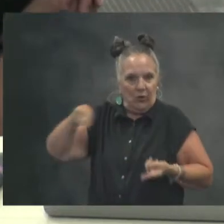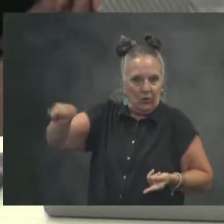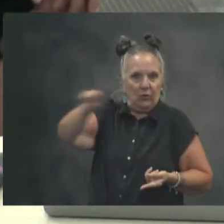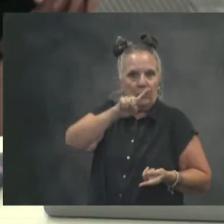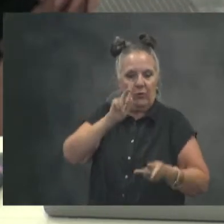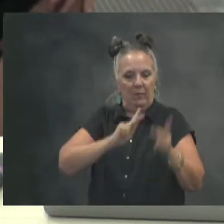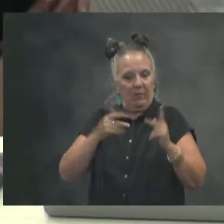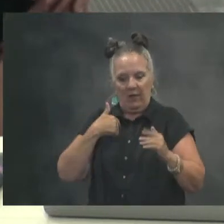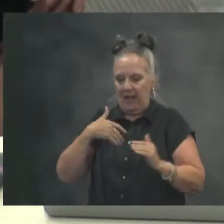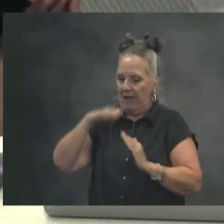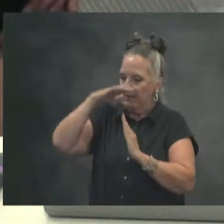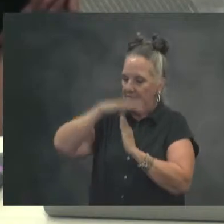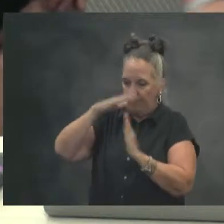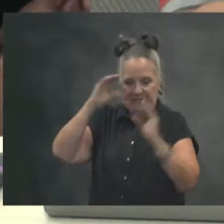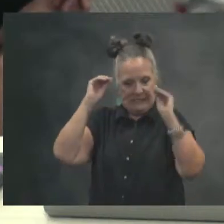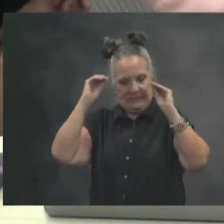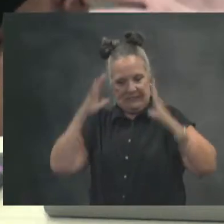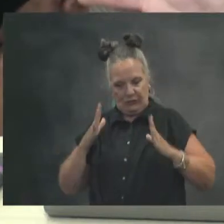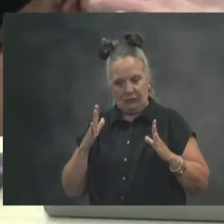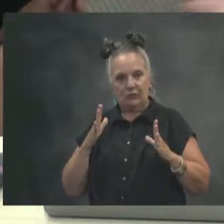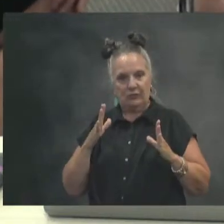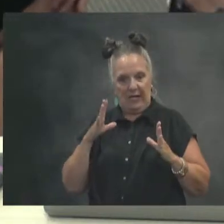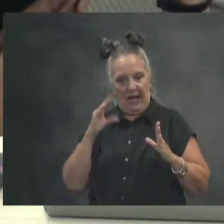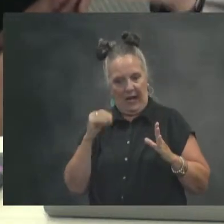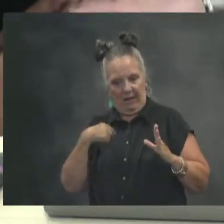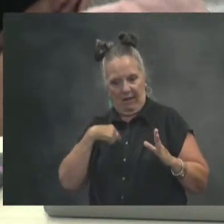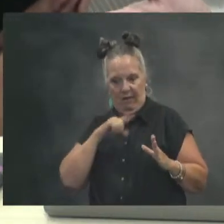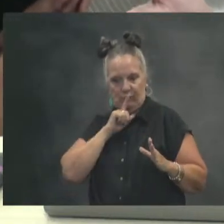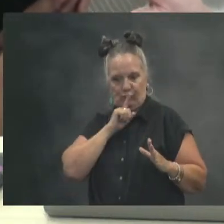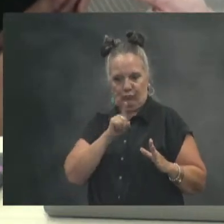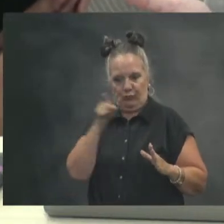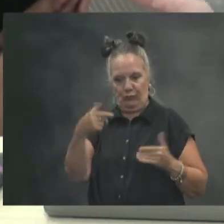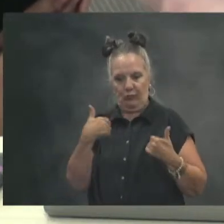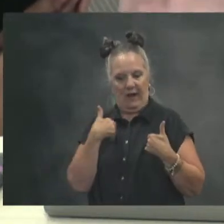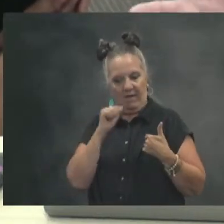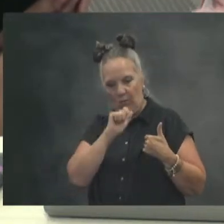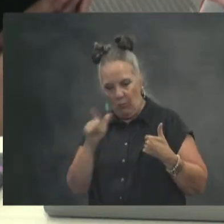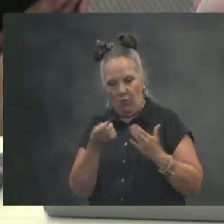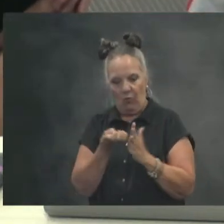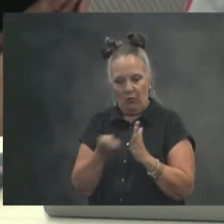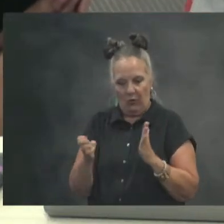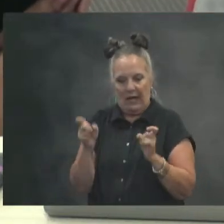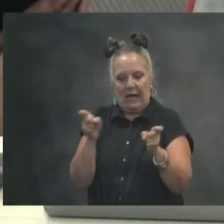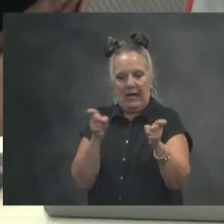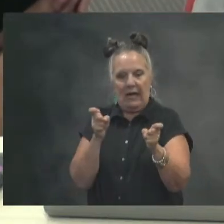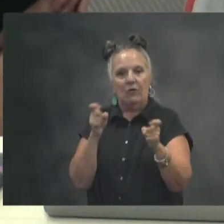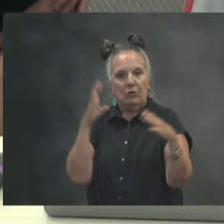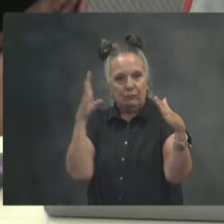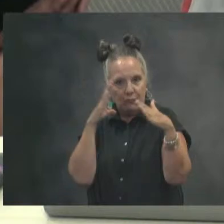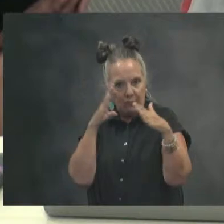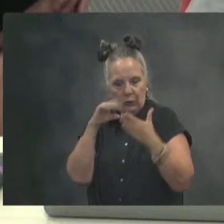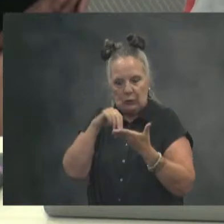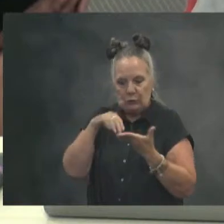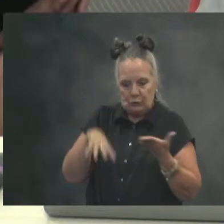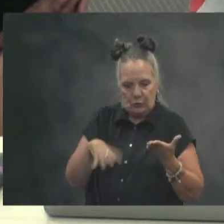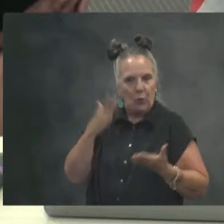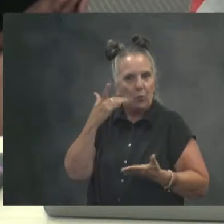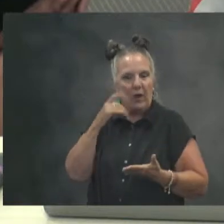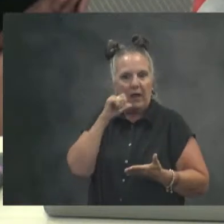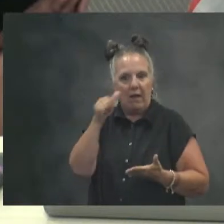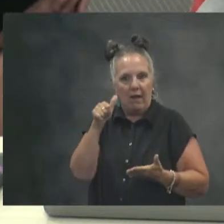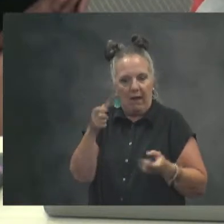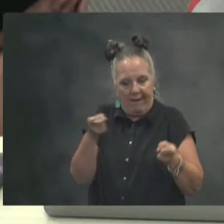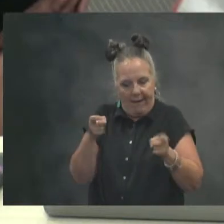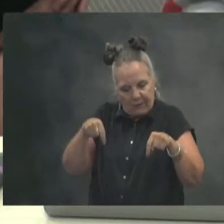have top-notch instructors and you surely have all the equipment to handle troubled students? Why are they not